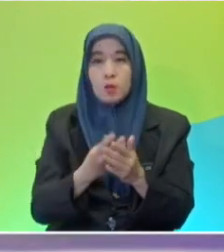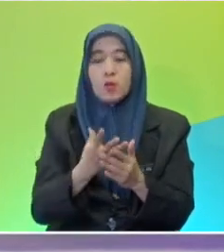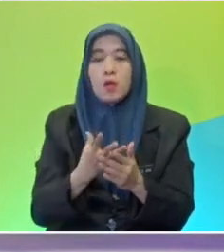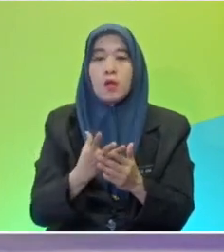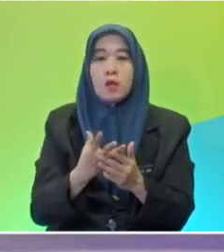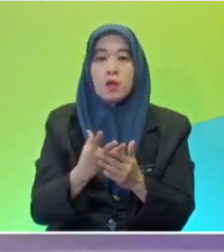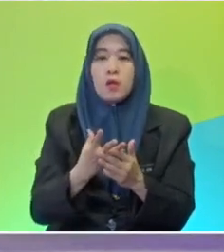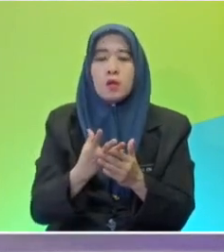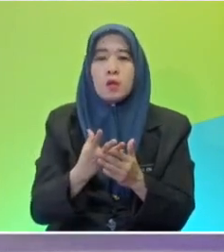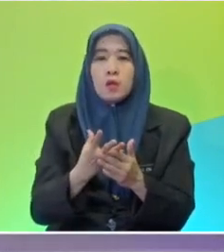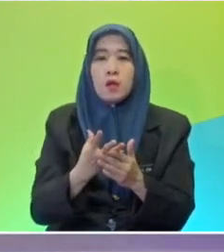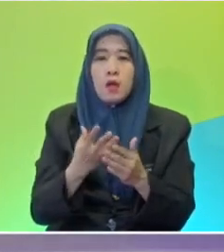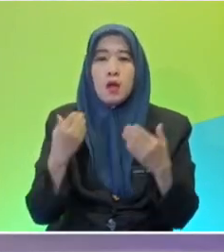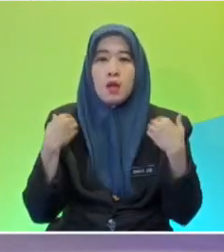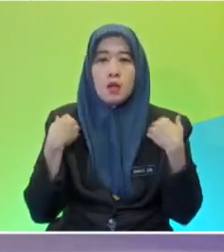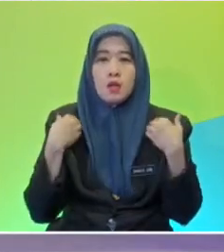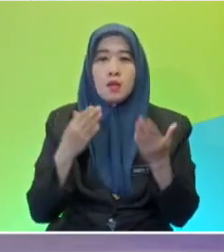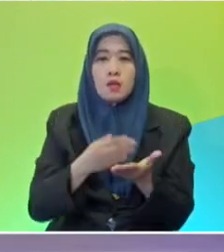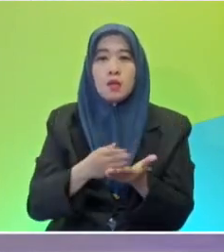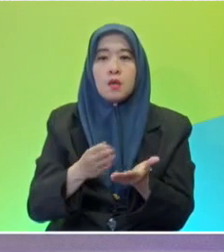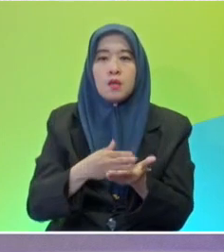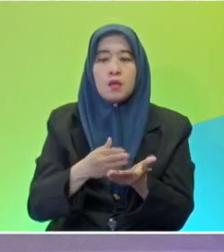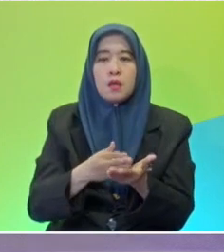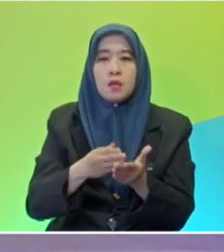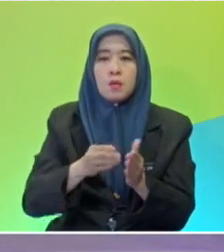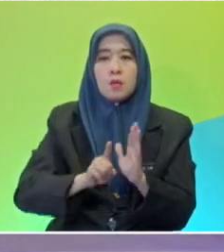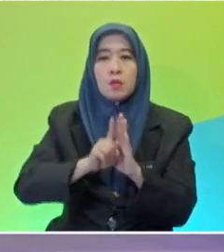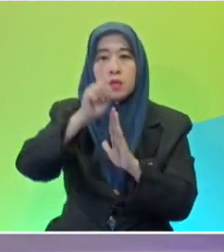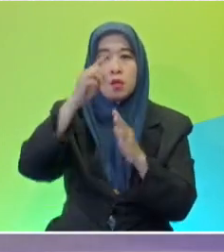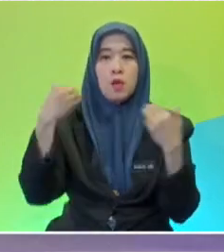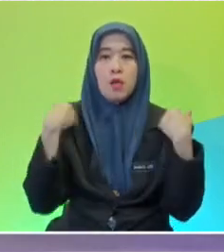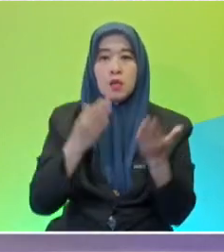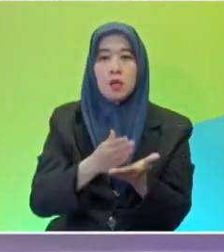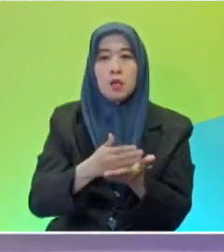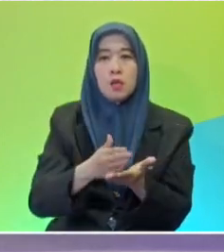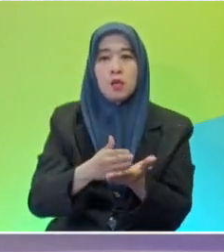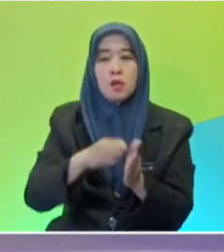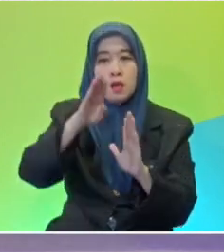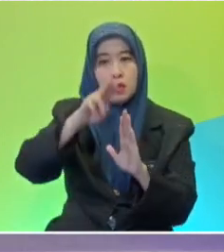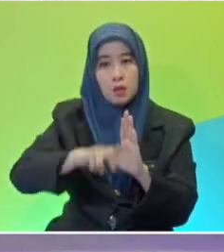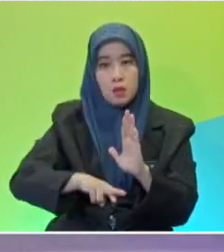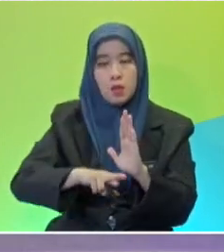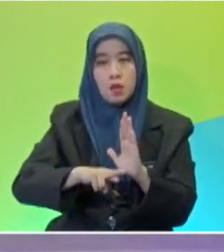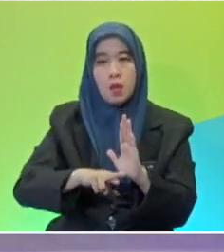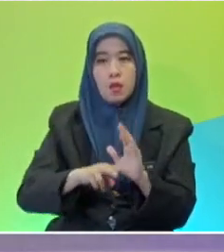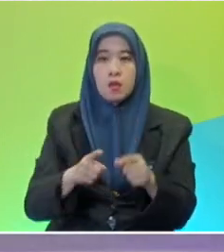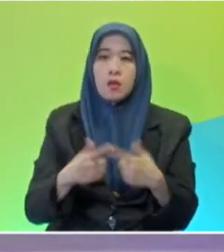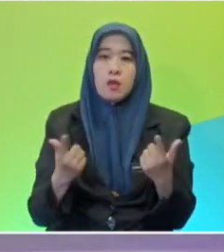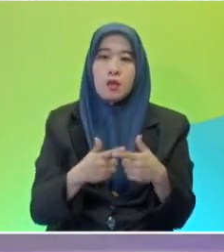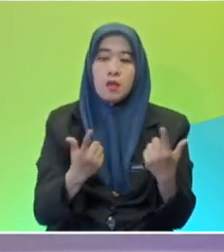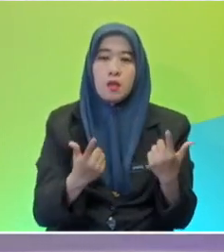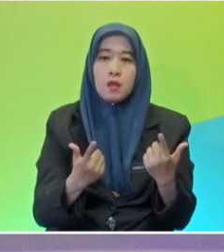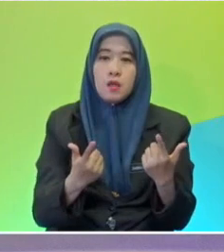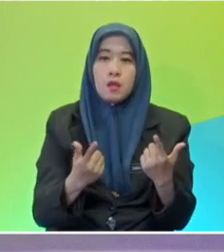tall, some is still short. I Even see. though I plant it at the same day. Okay. Okay, Oh. that's a different. So it depends